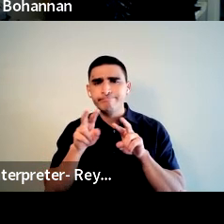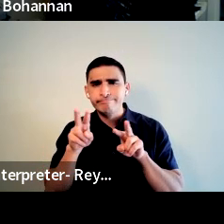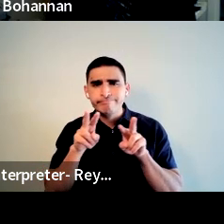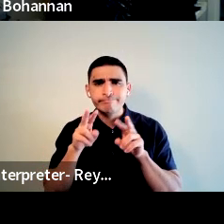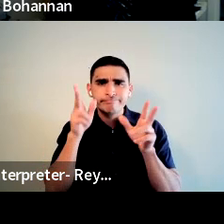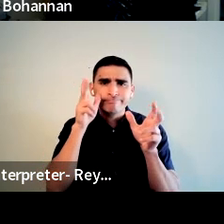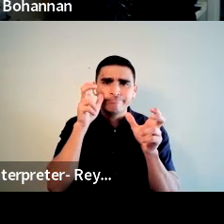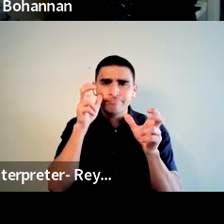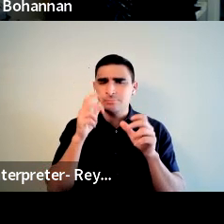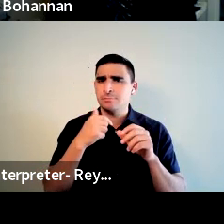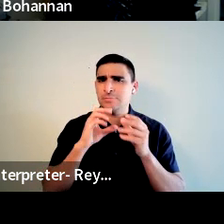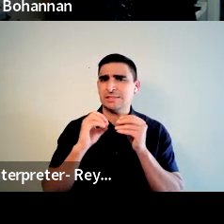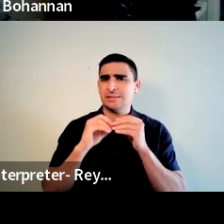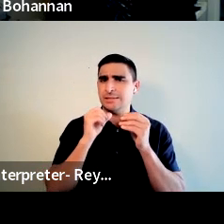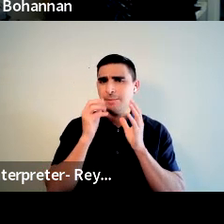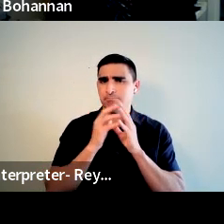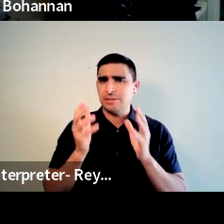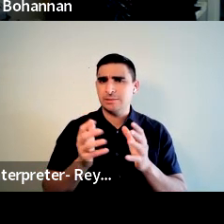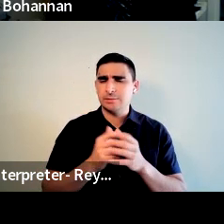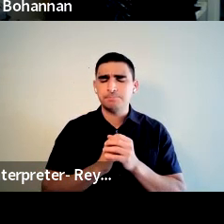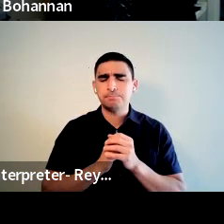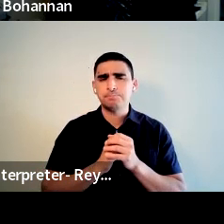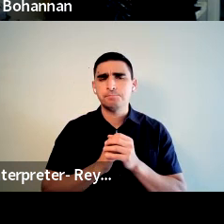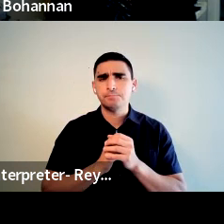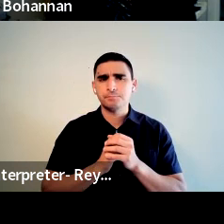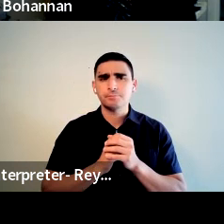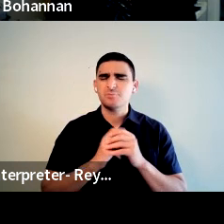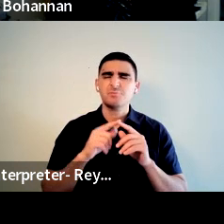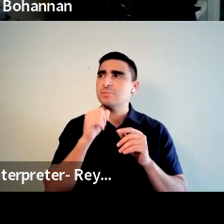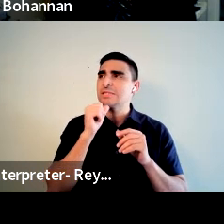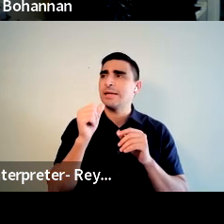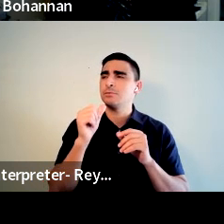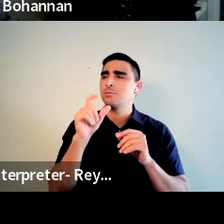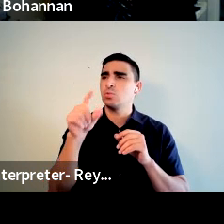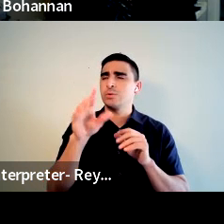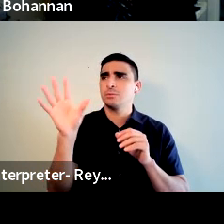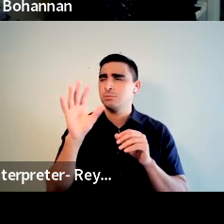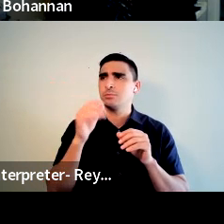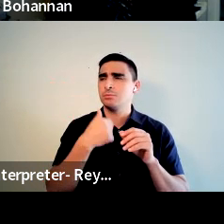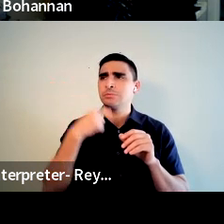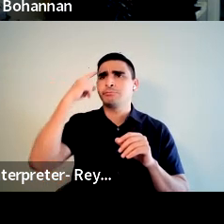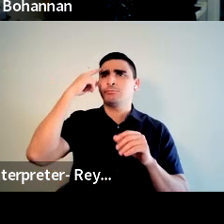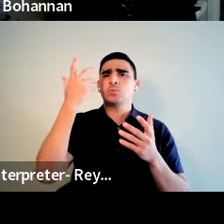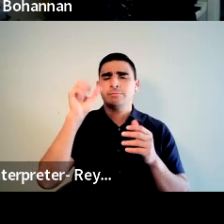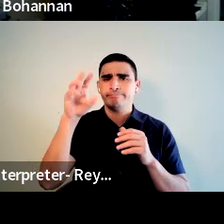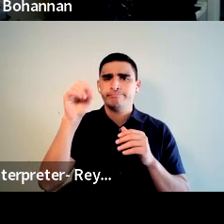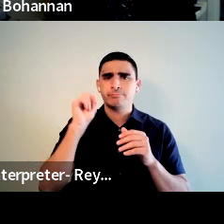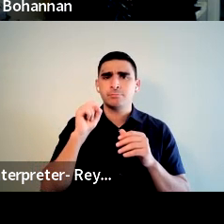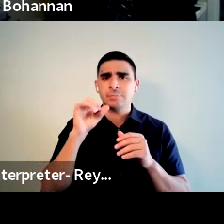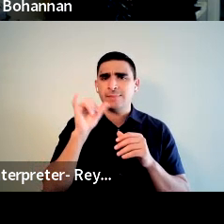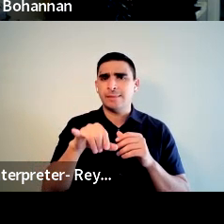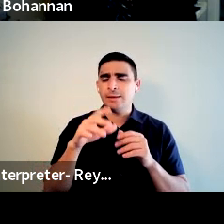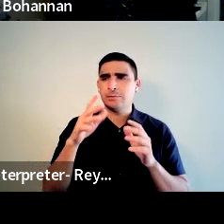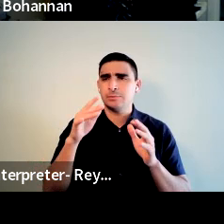really spoke much, but in regards to, this isn't really a question, more of a statement and a thought, is regarding that moonshot